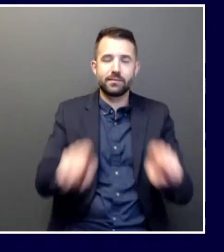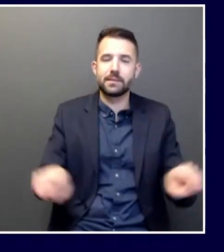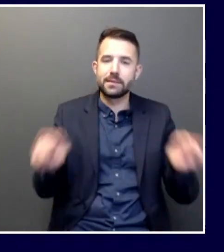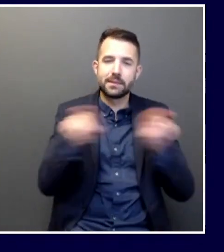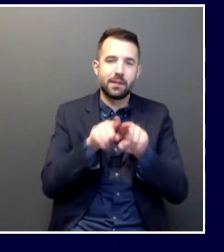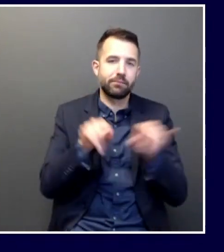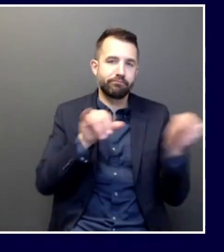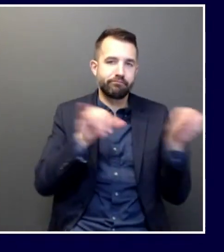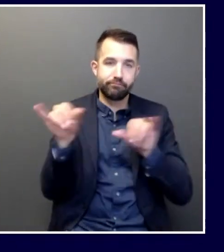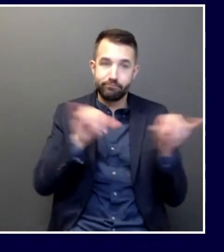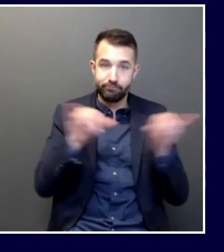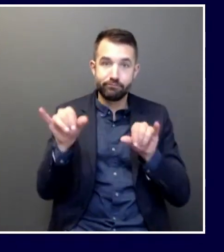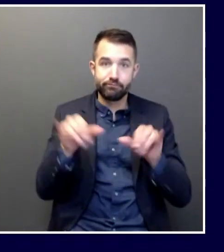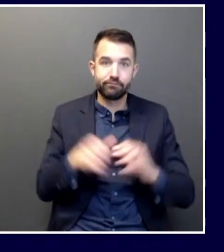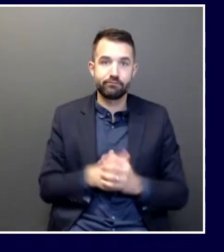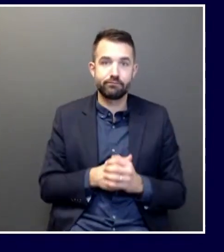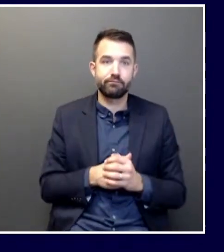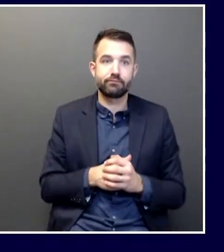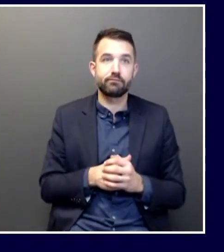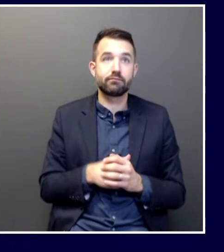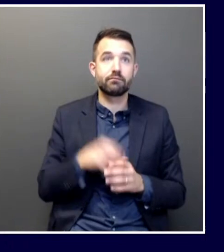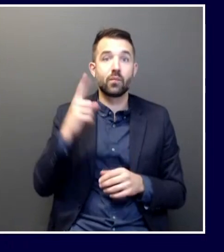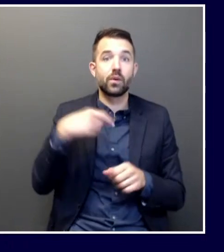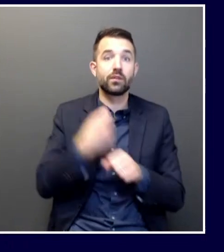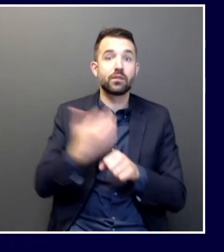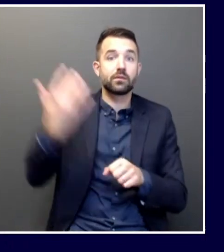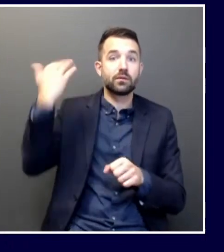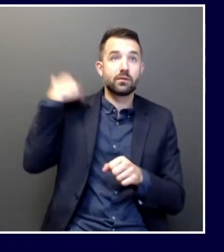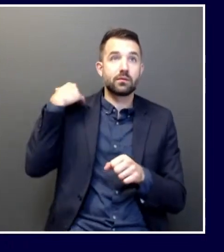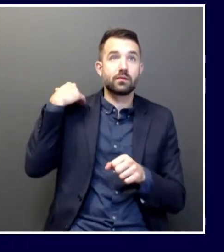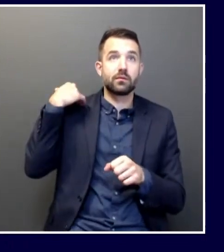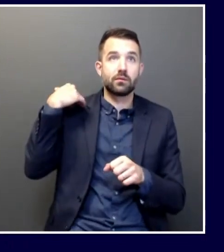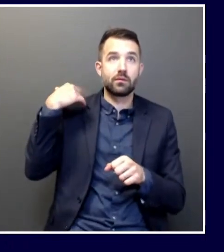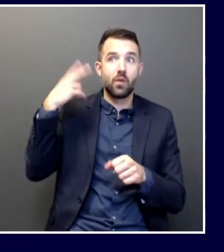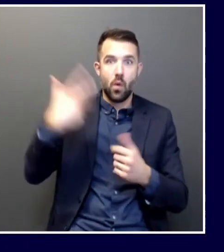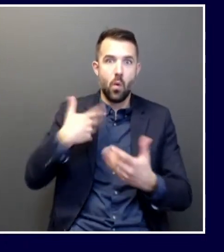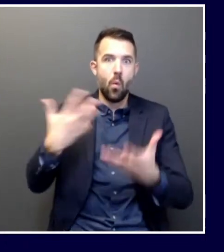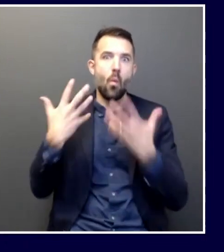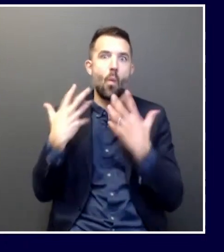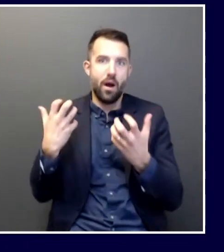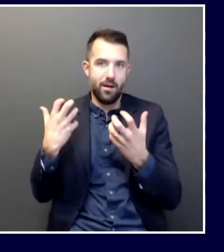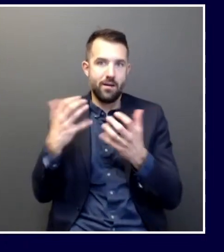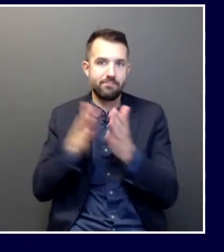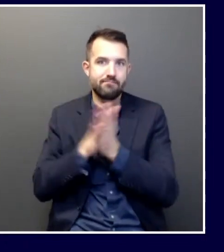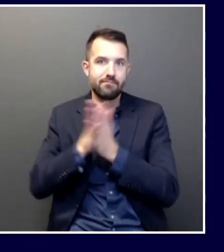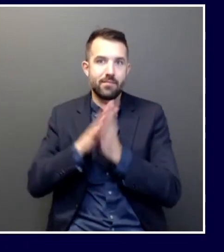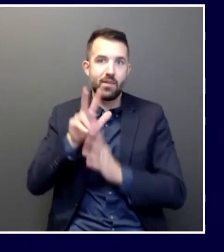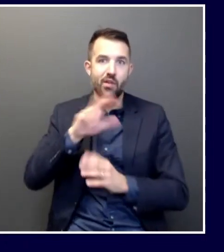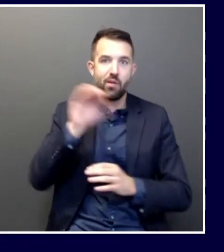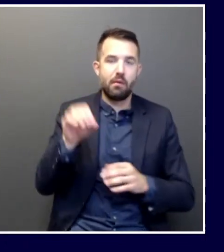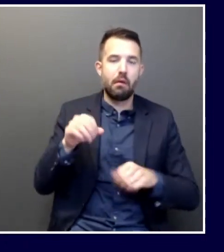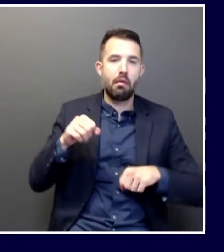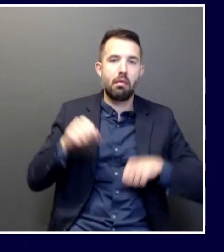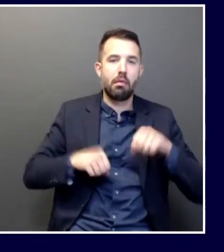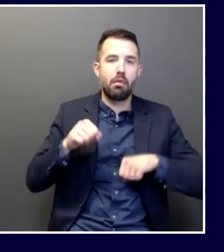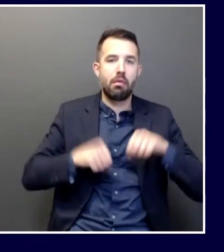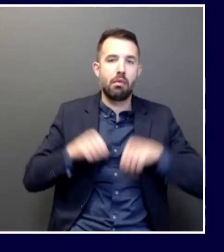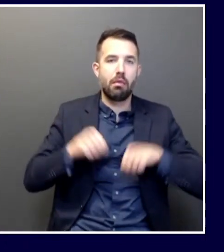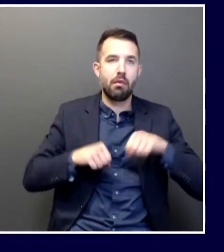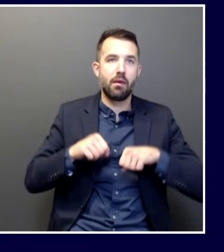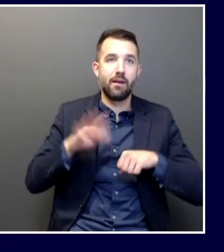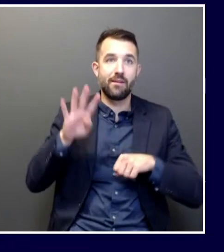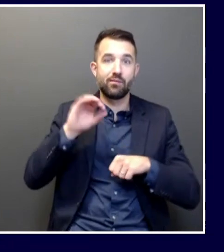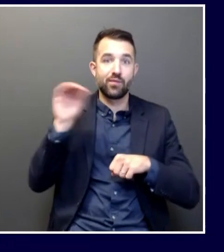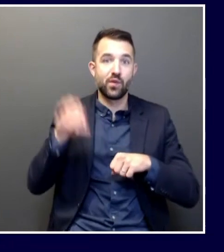definitely wanted the vaccine, 30% said they were unsure, and about 40% said absolutely not. But as